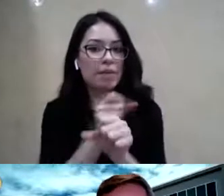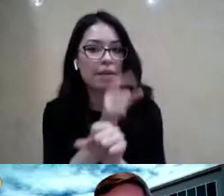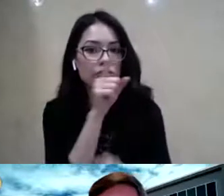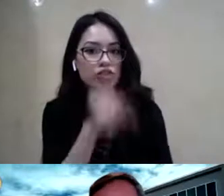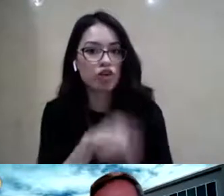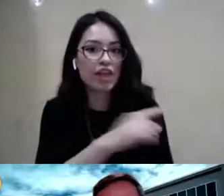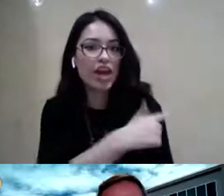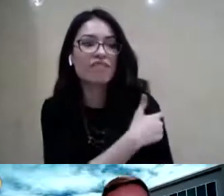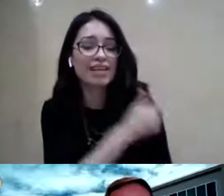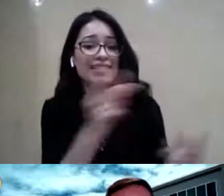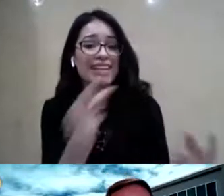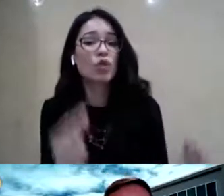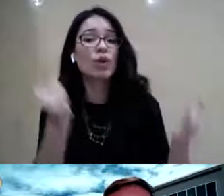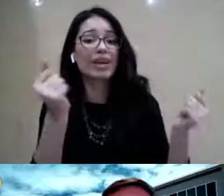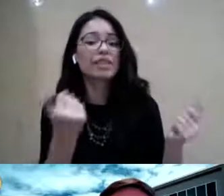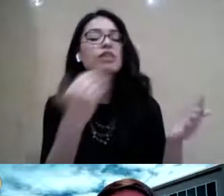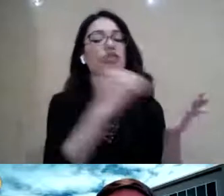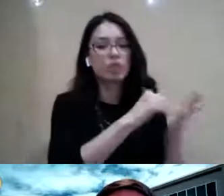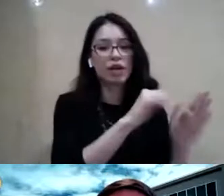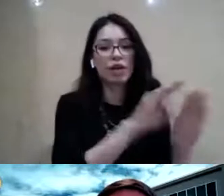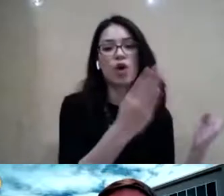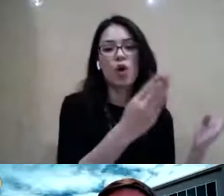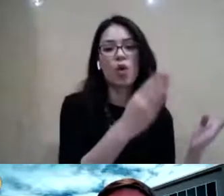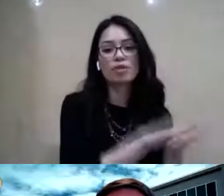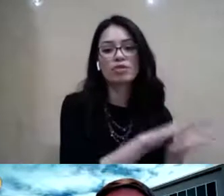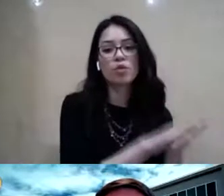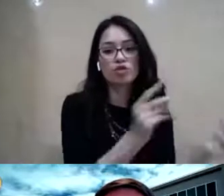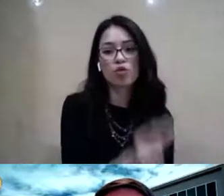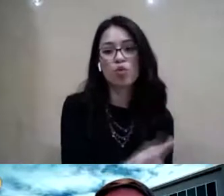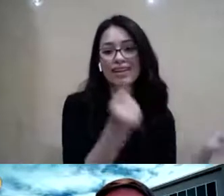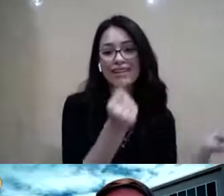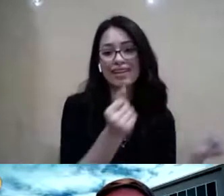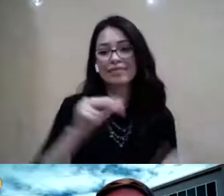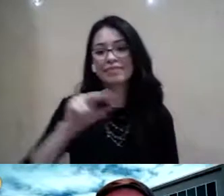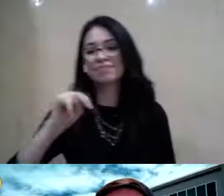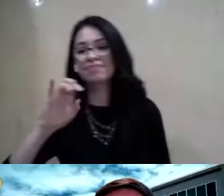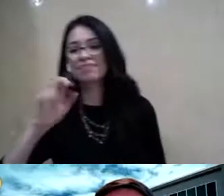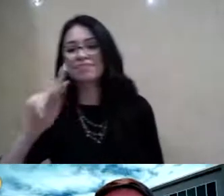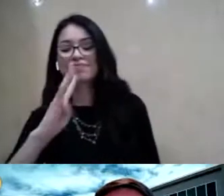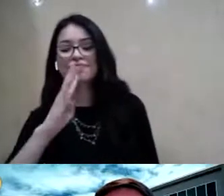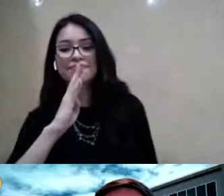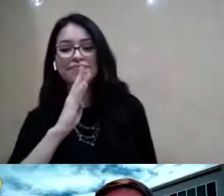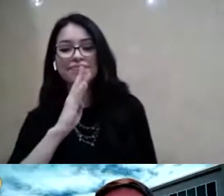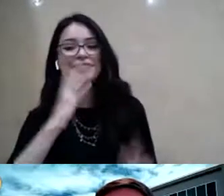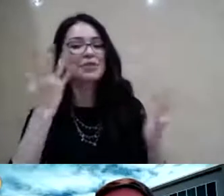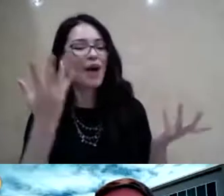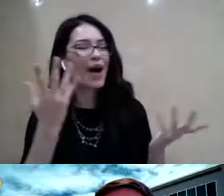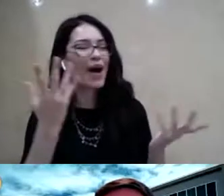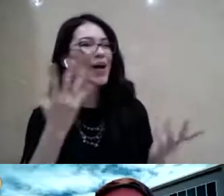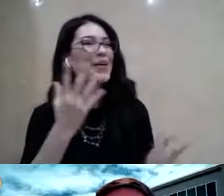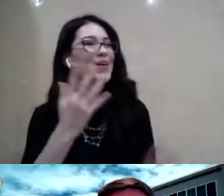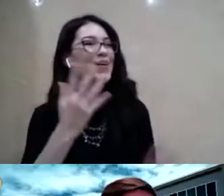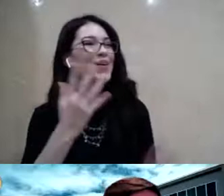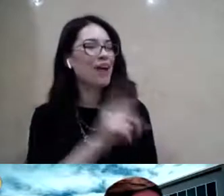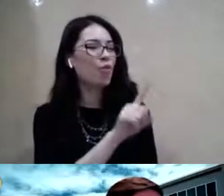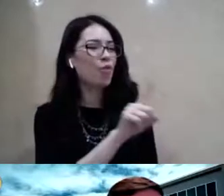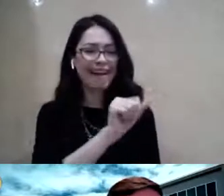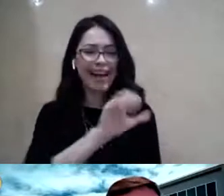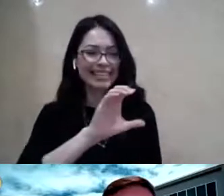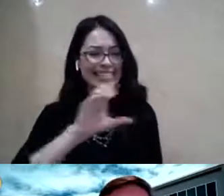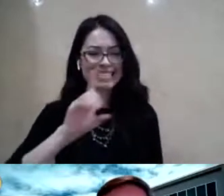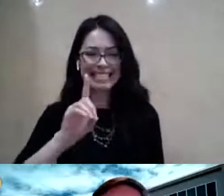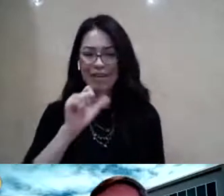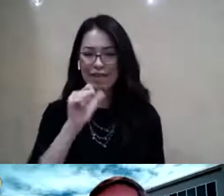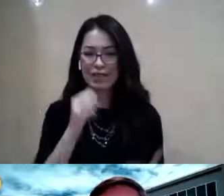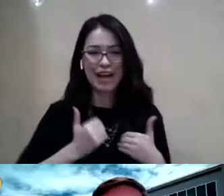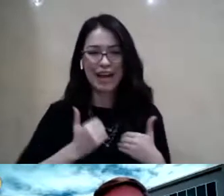quickly. Who knew you never had to call someone the second tier if it's just 1A, C, D, E? But two quick follow-ups